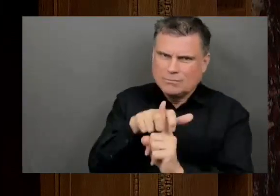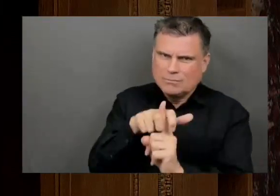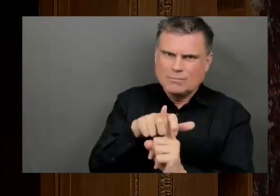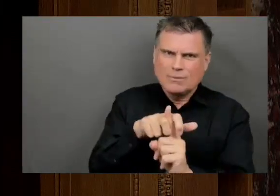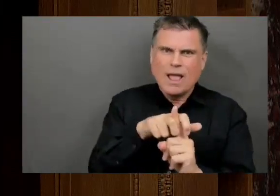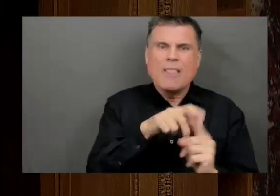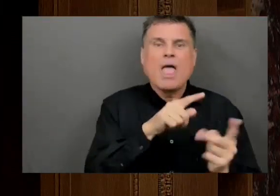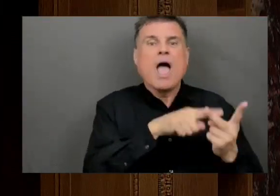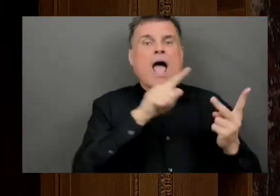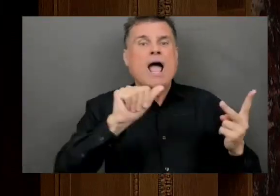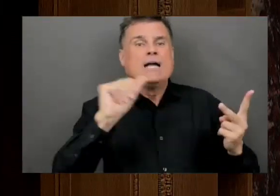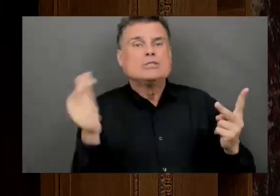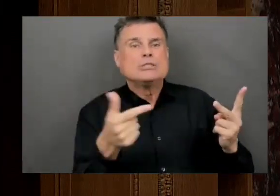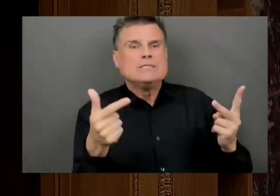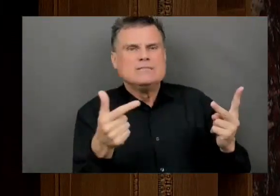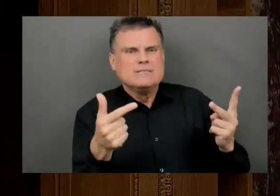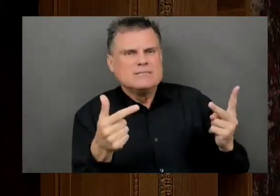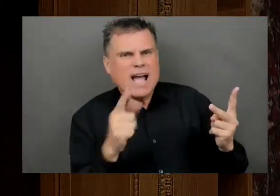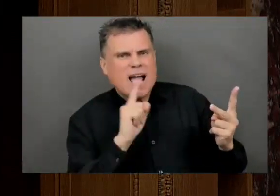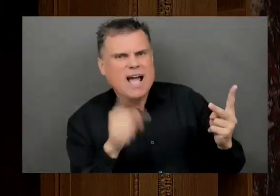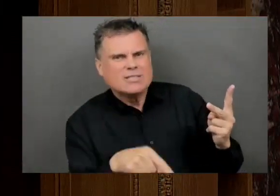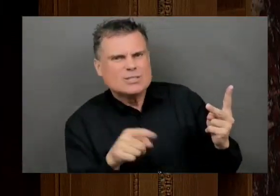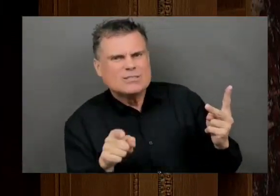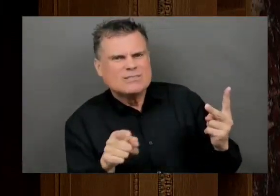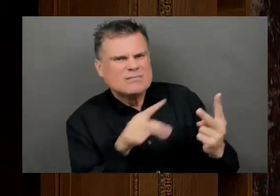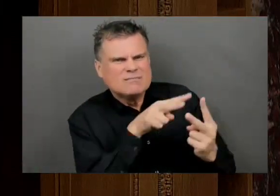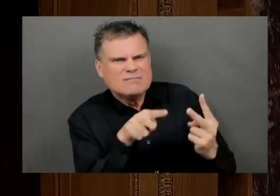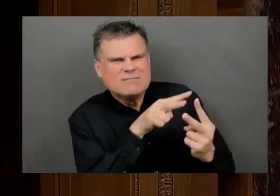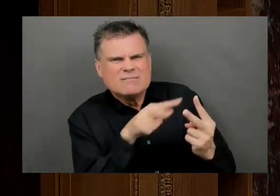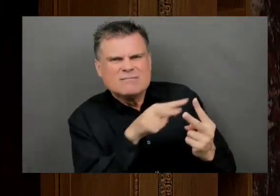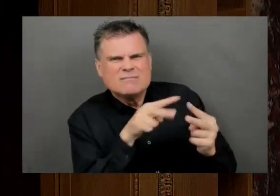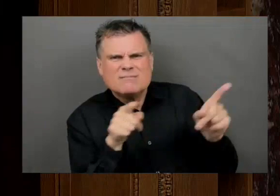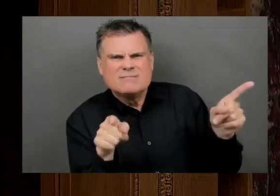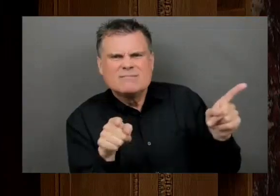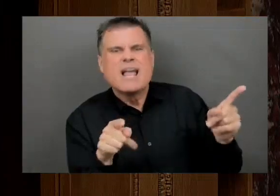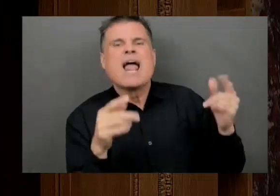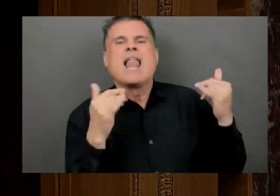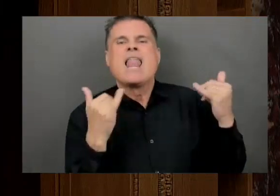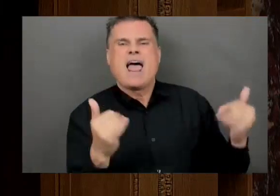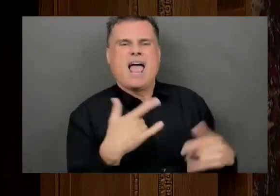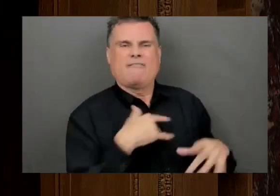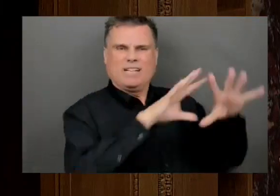the judgment of many members of this government. The office of an